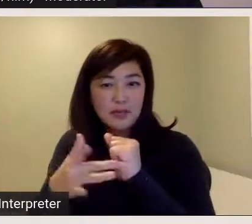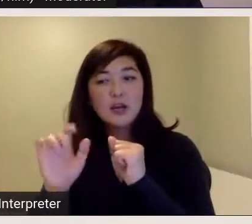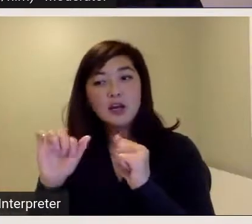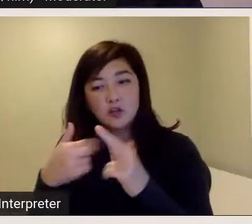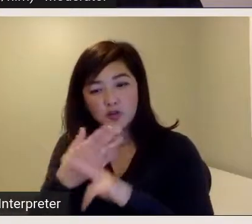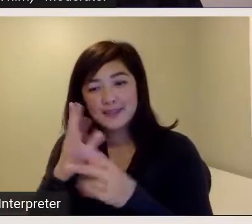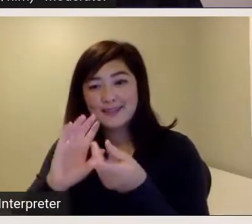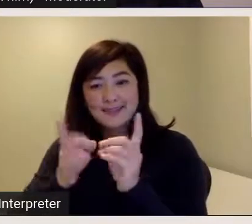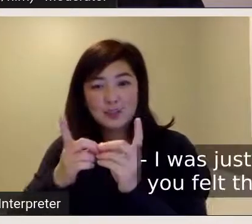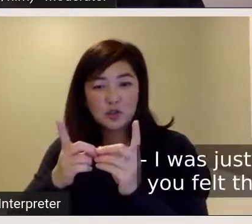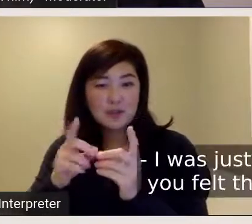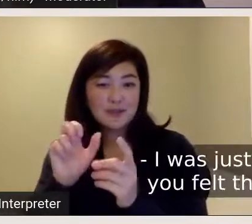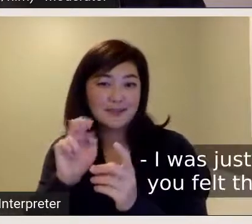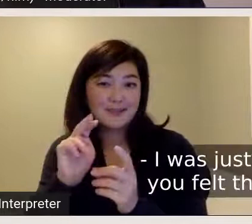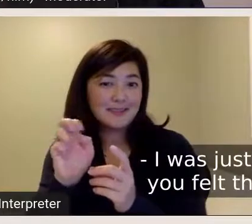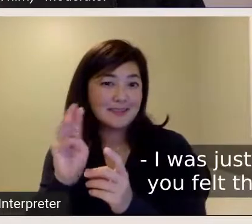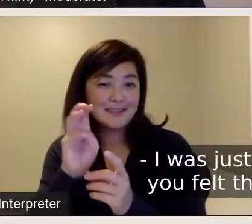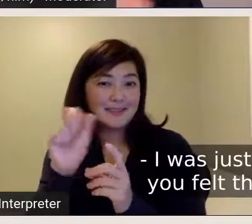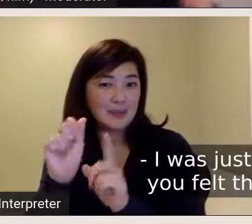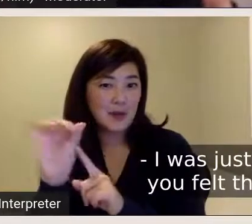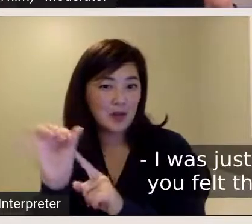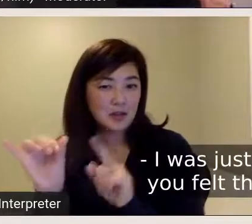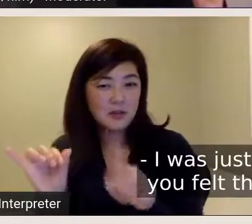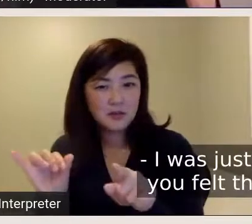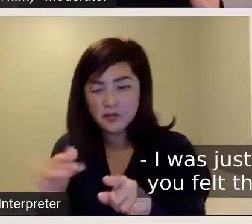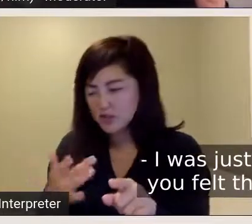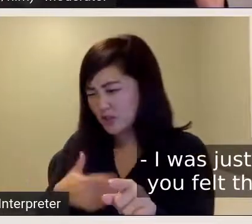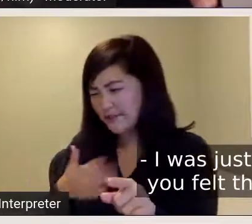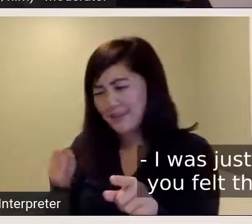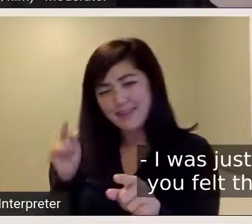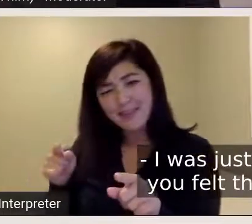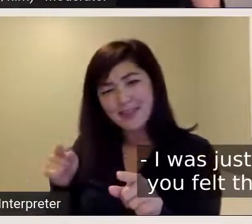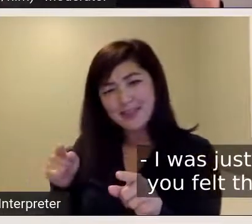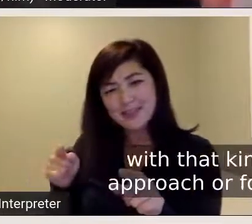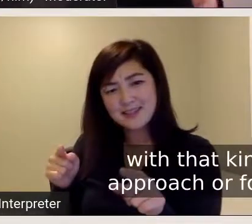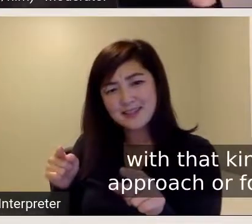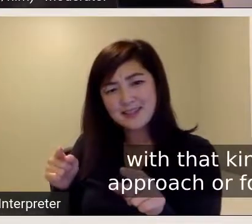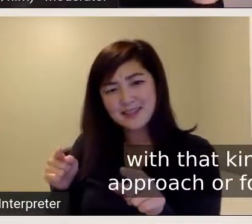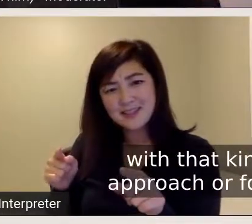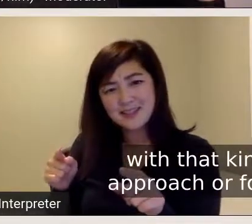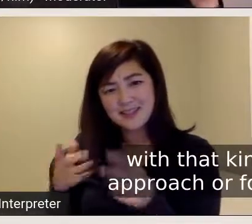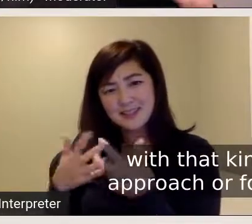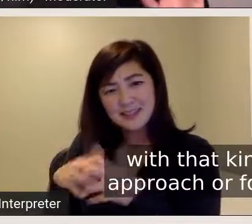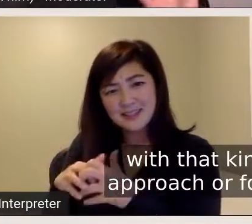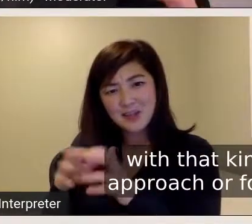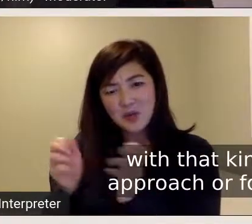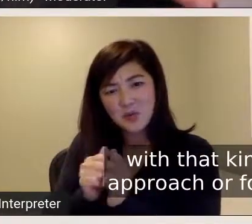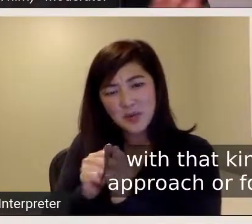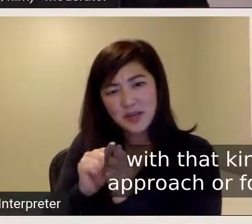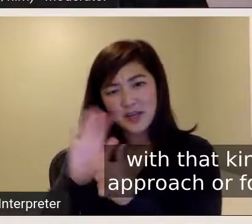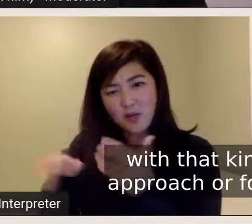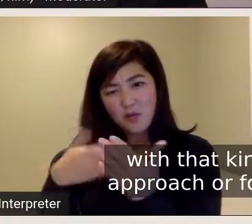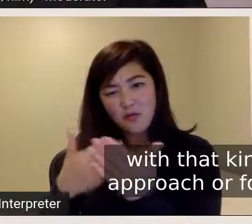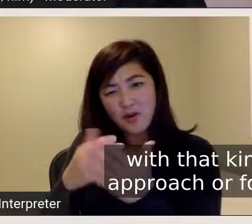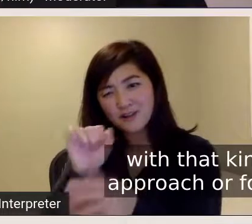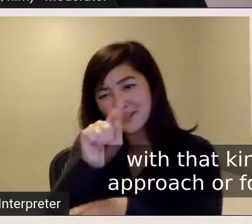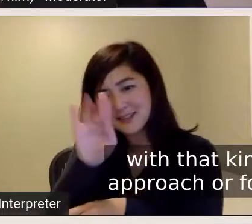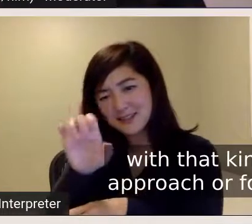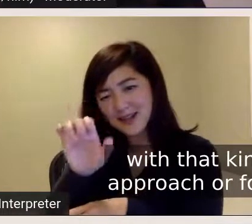environment. I was just going to ask if you felt this fell in line with that kind of aesthetic approach or formal